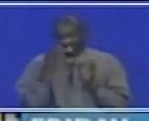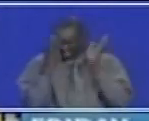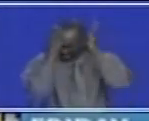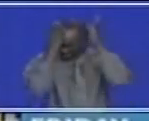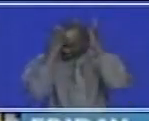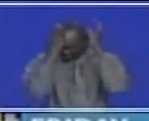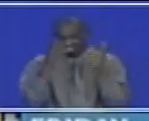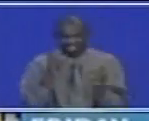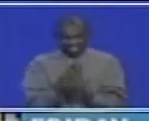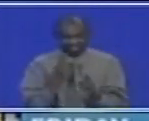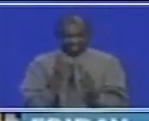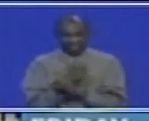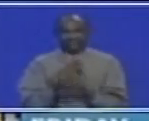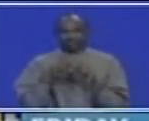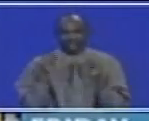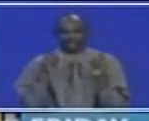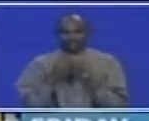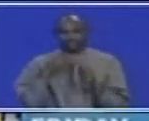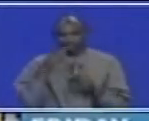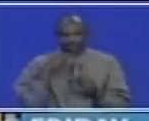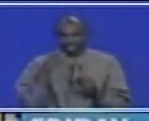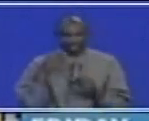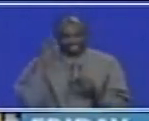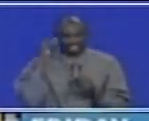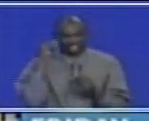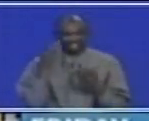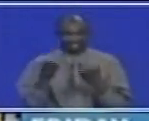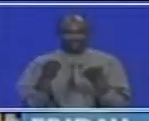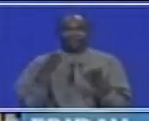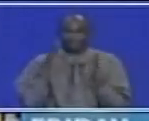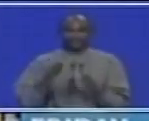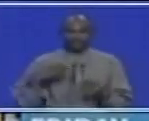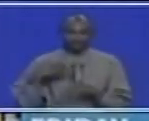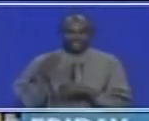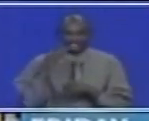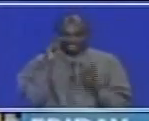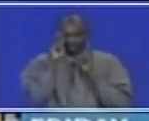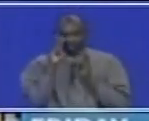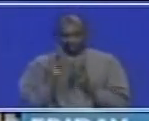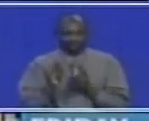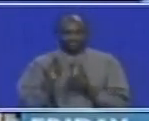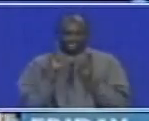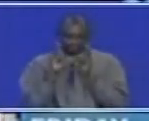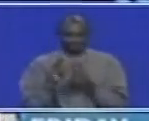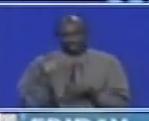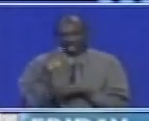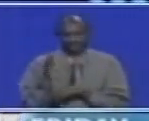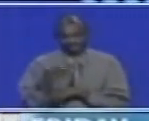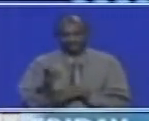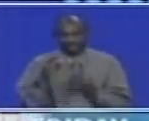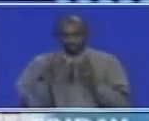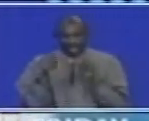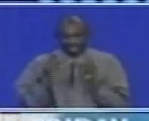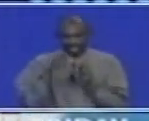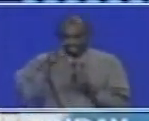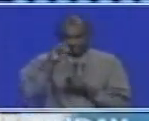not Archbishop. And it's all because of a man who hails from Kisumu County and has rightfully claimed the title Word